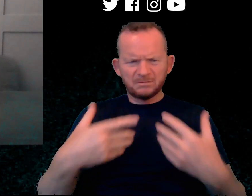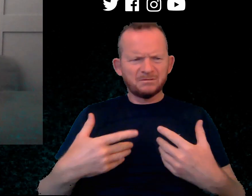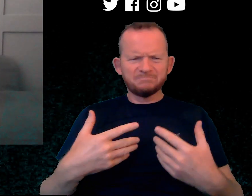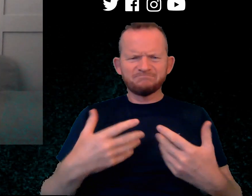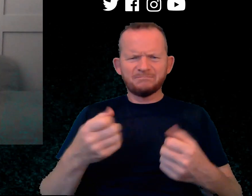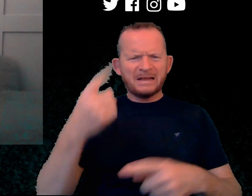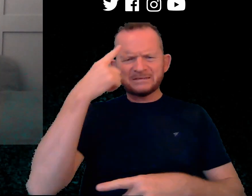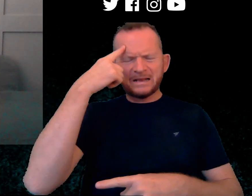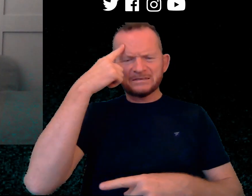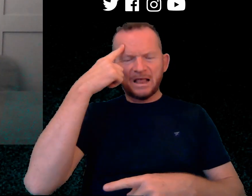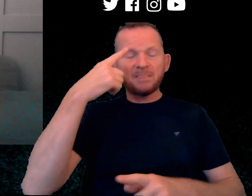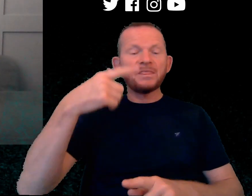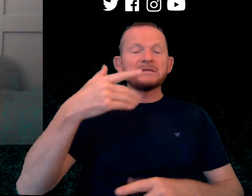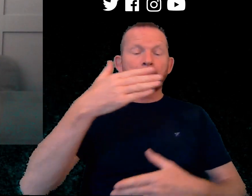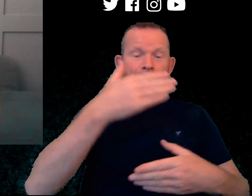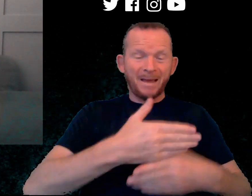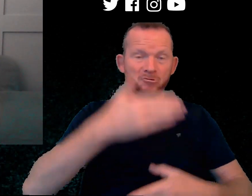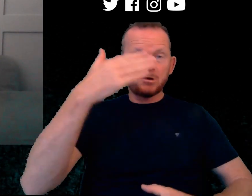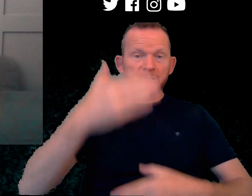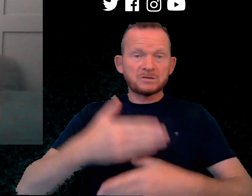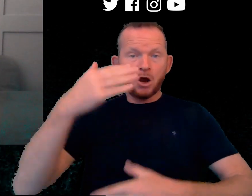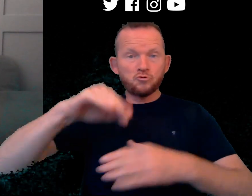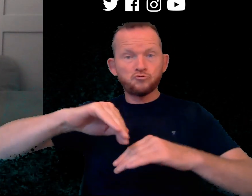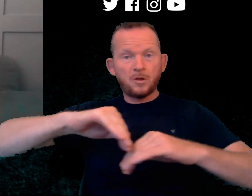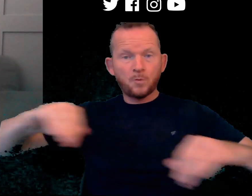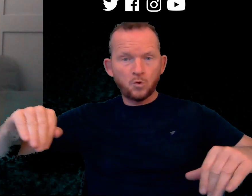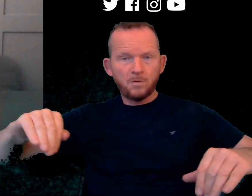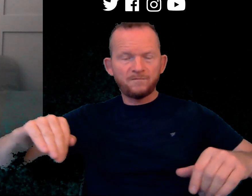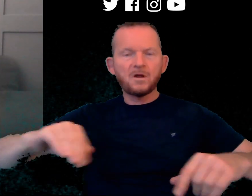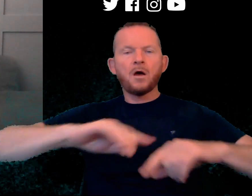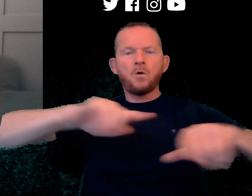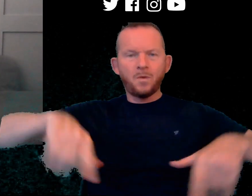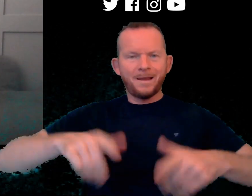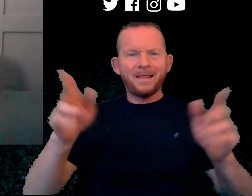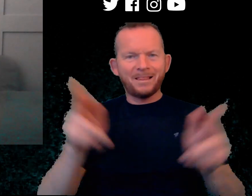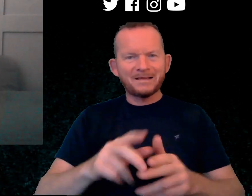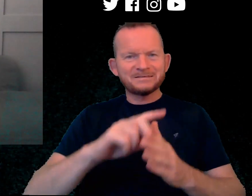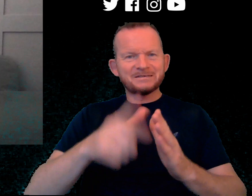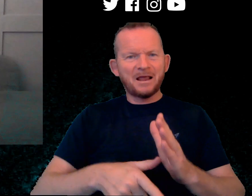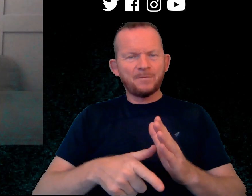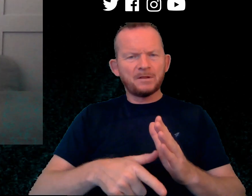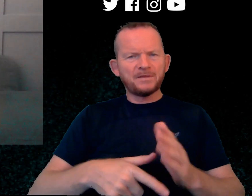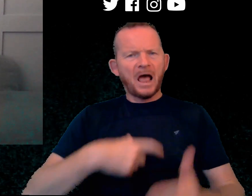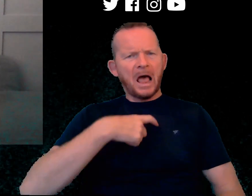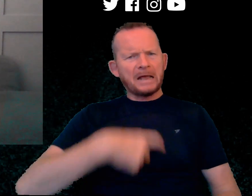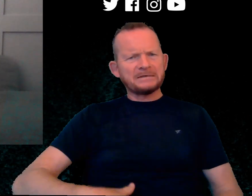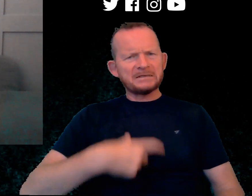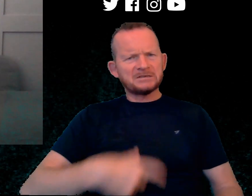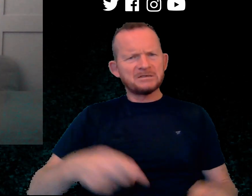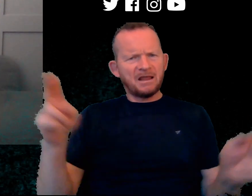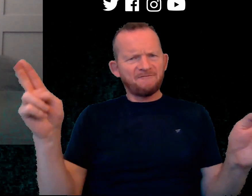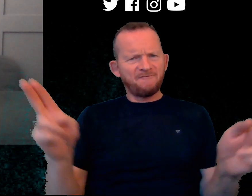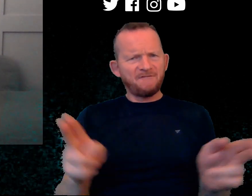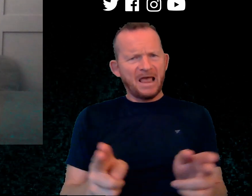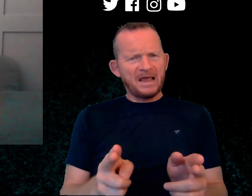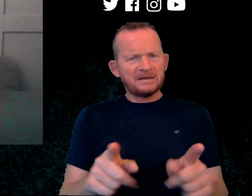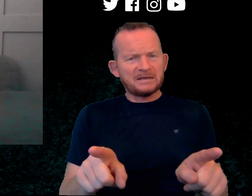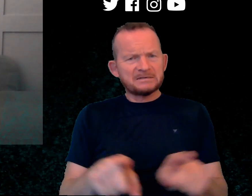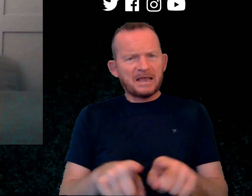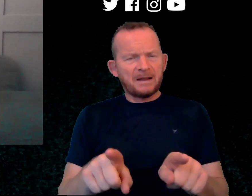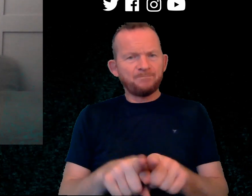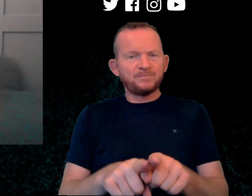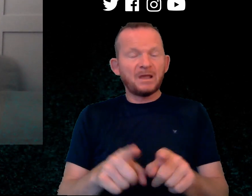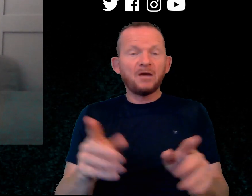external inform something we consider to be inherent? It doesn't add up. If these barriers are removed and we become